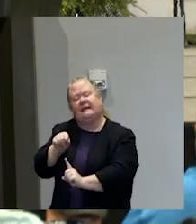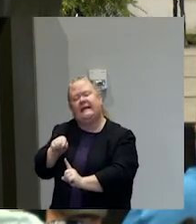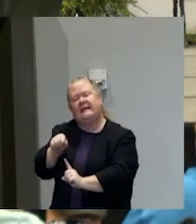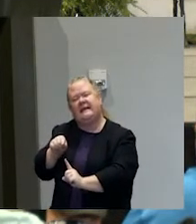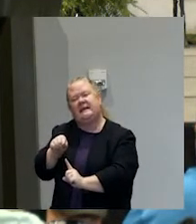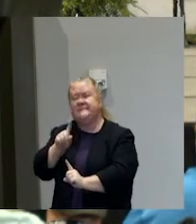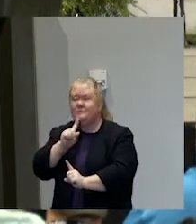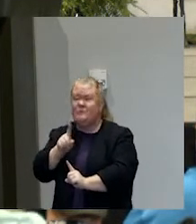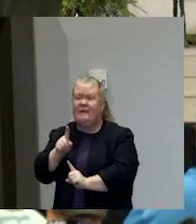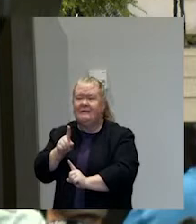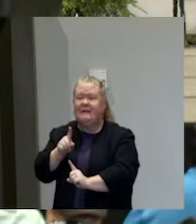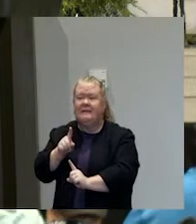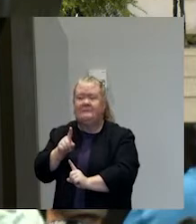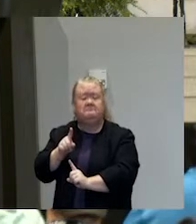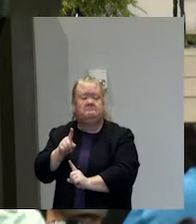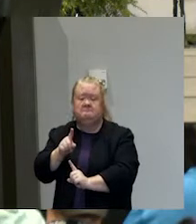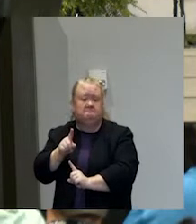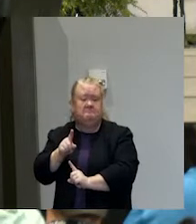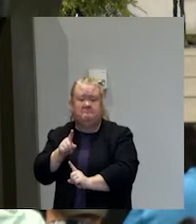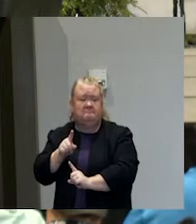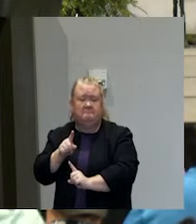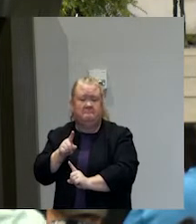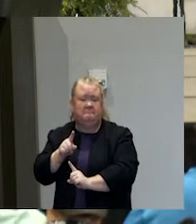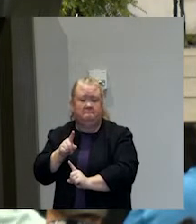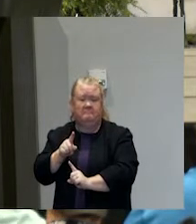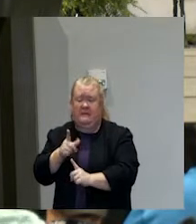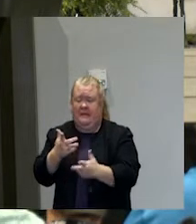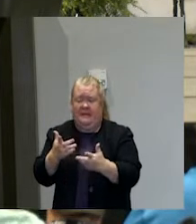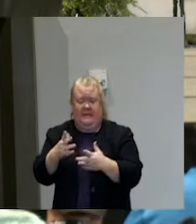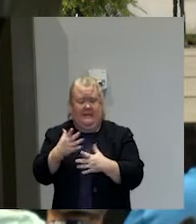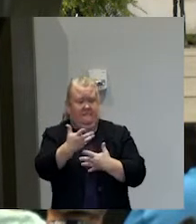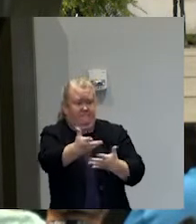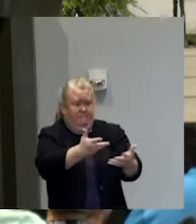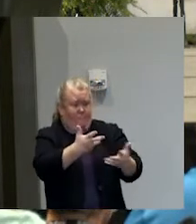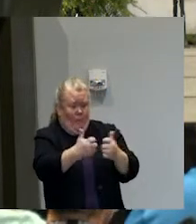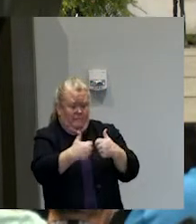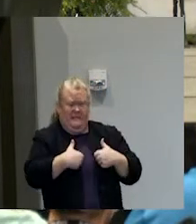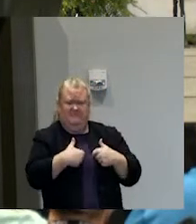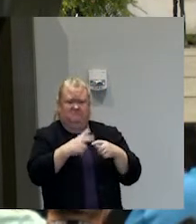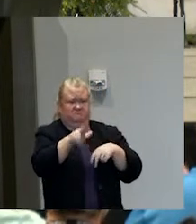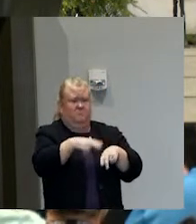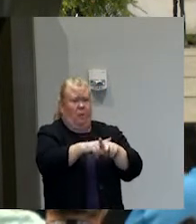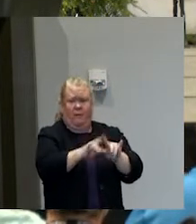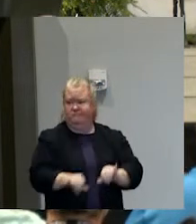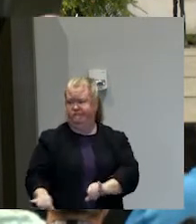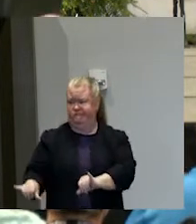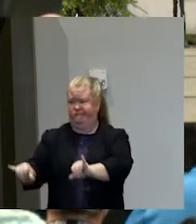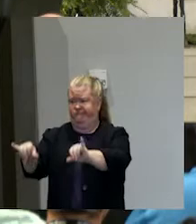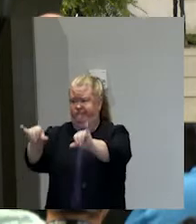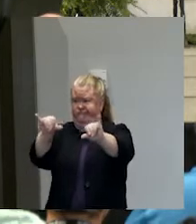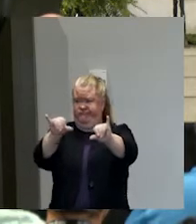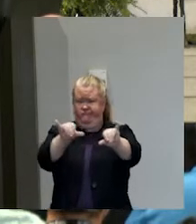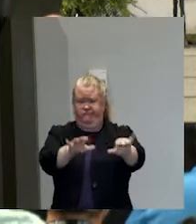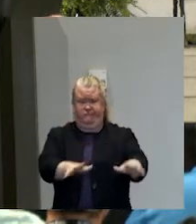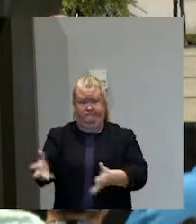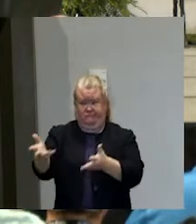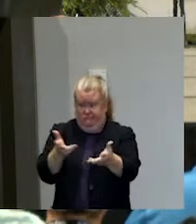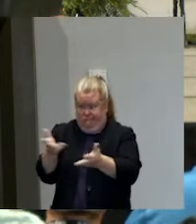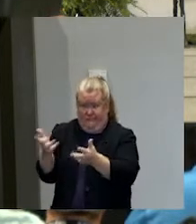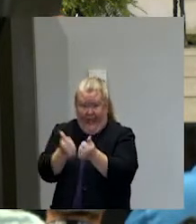pretty much treat me as he treated anyone else. And I think, as much as my mom might disagree with